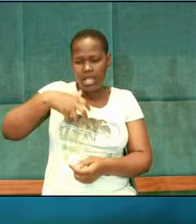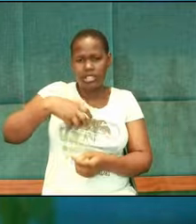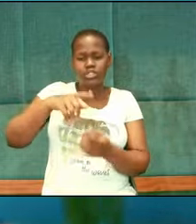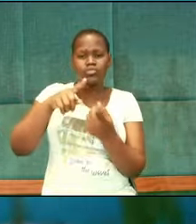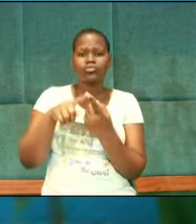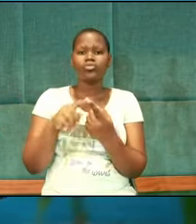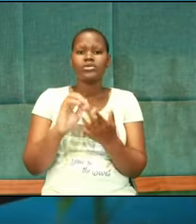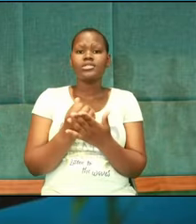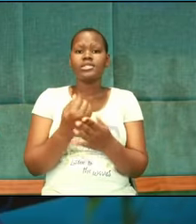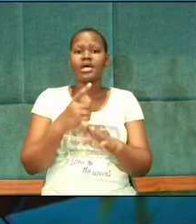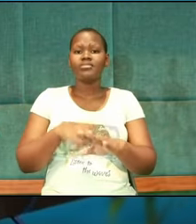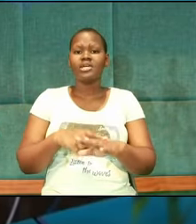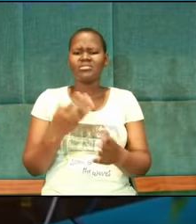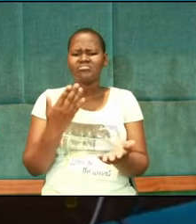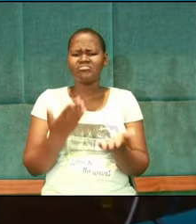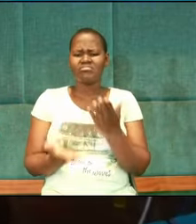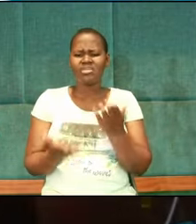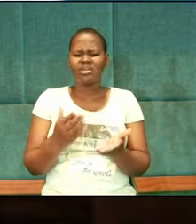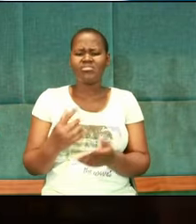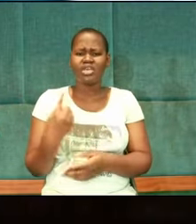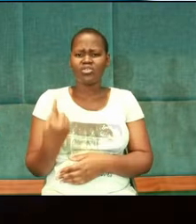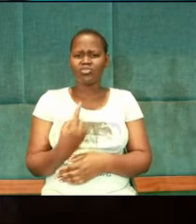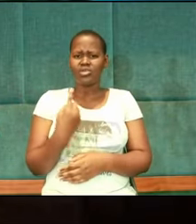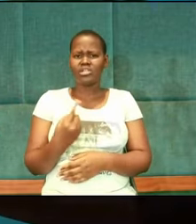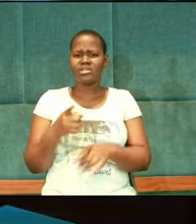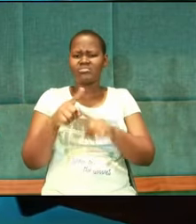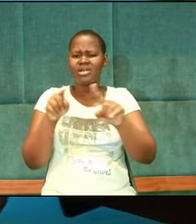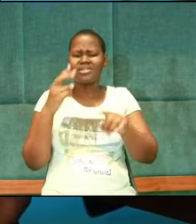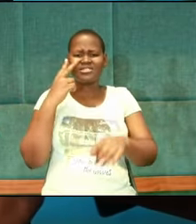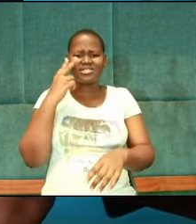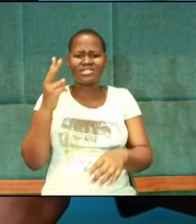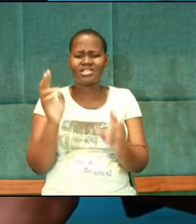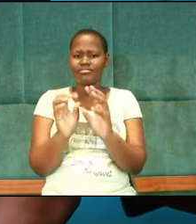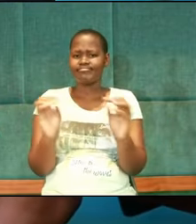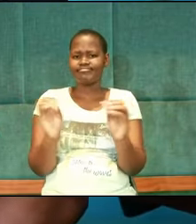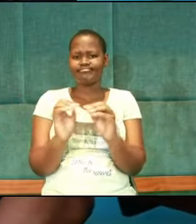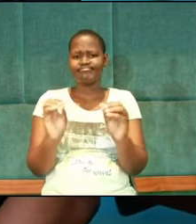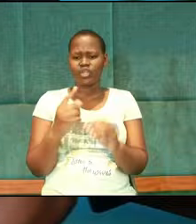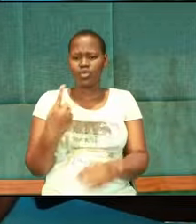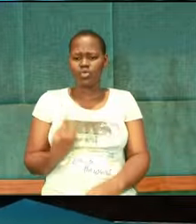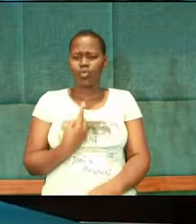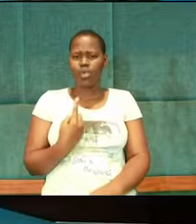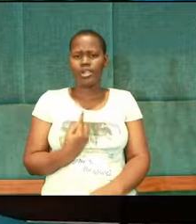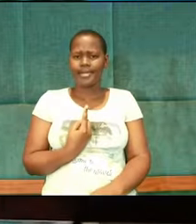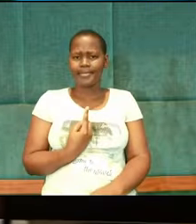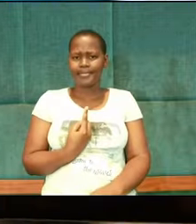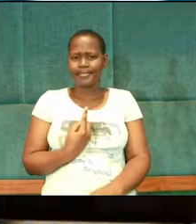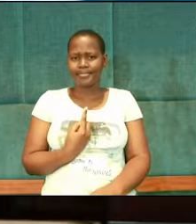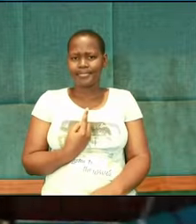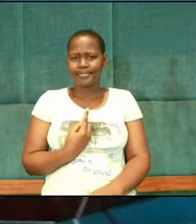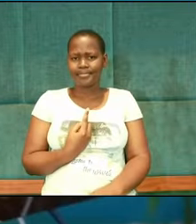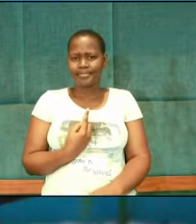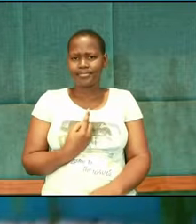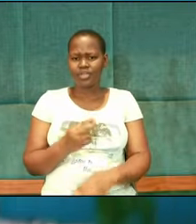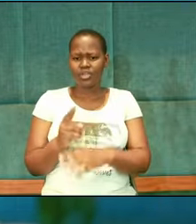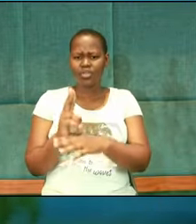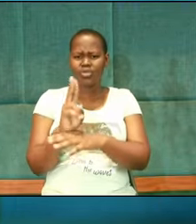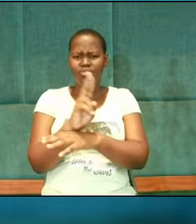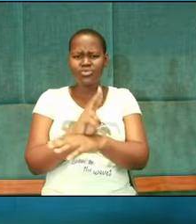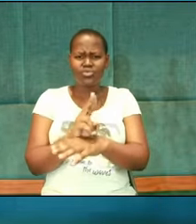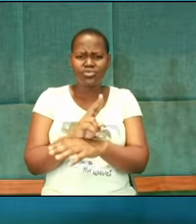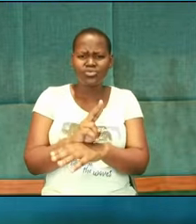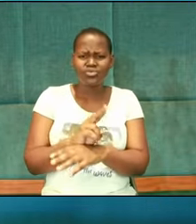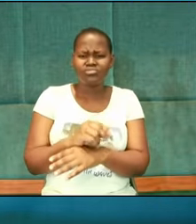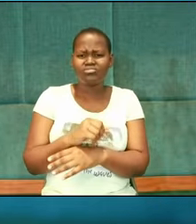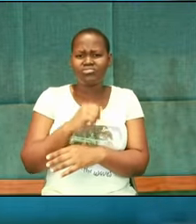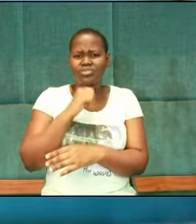Sometimes she's lonely, but you can't even see the signs that she's lonely. She used not to be with her